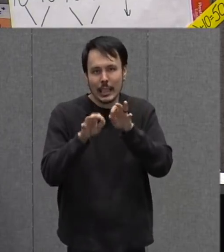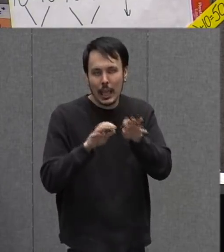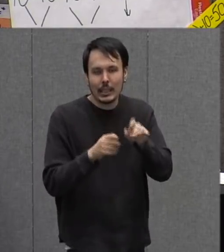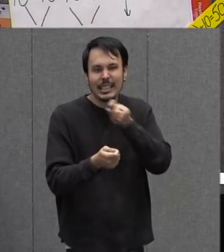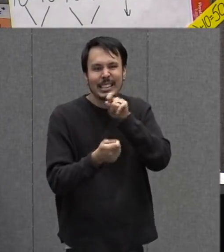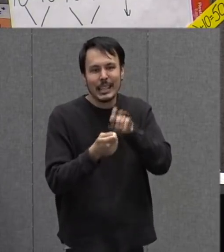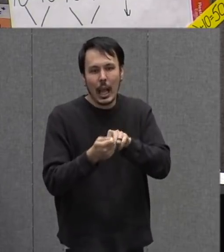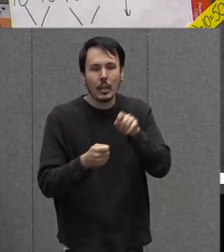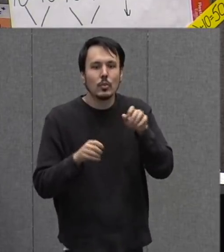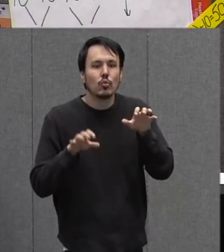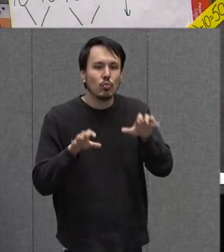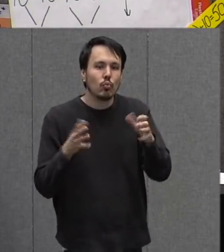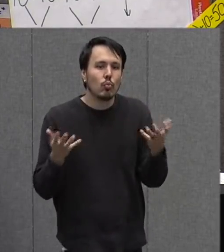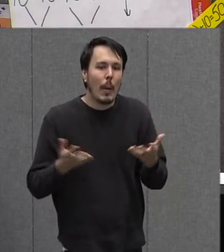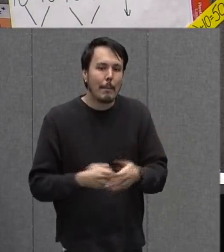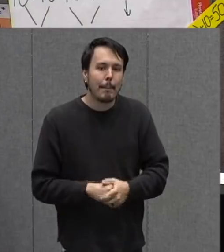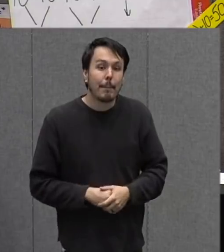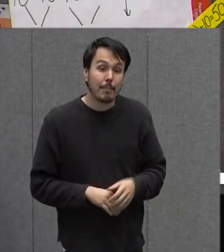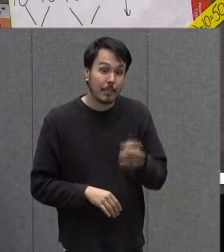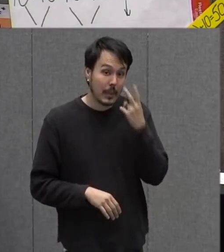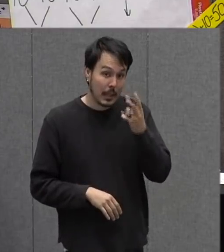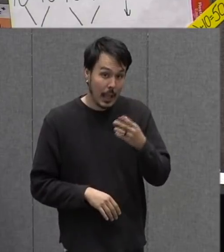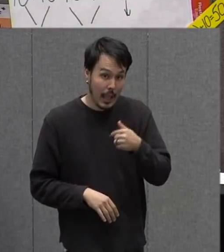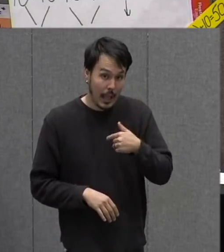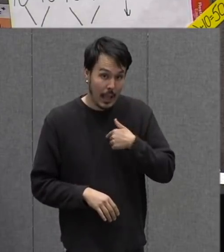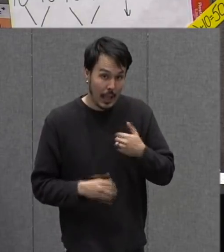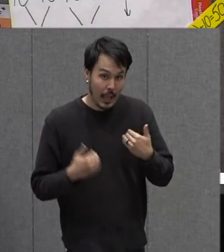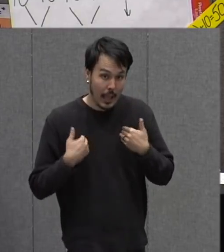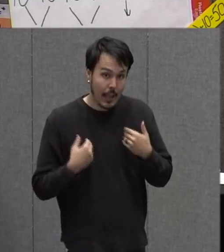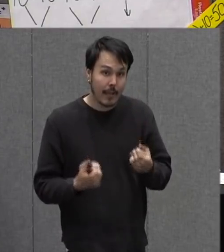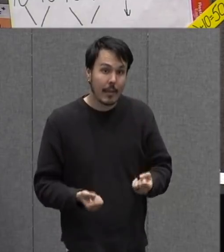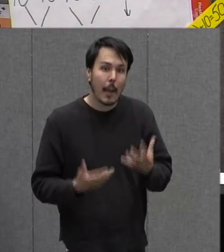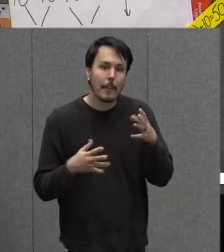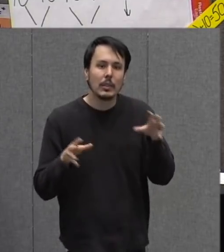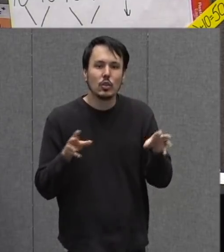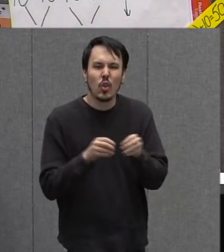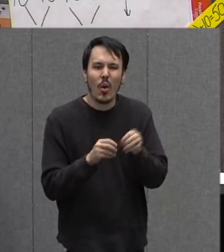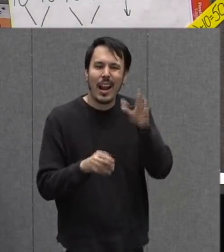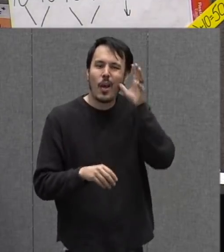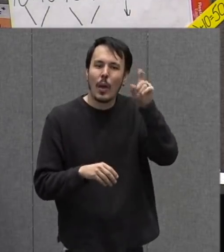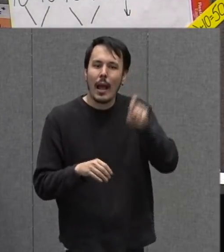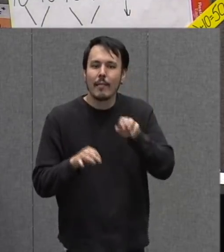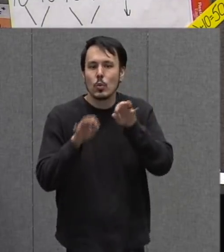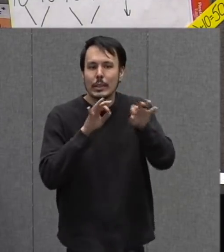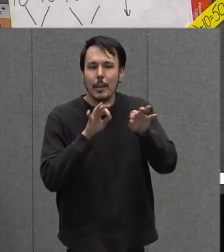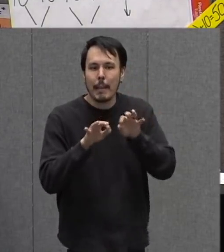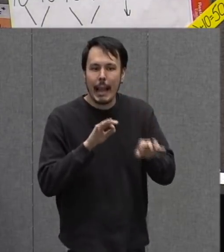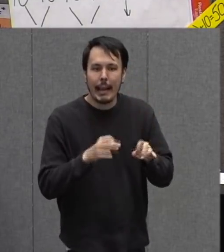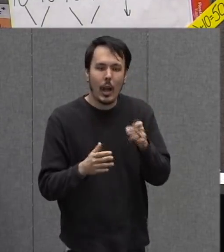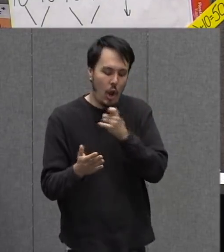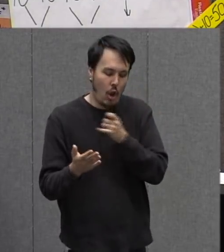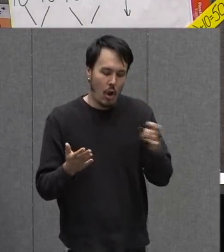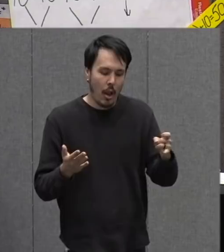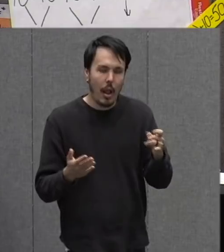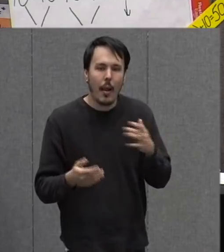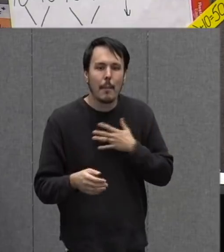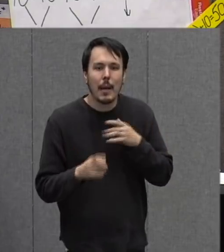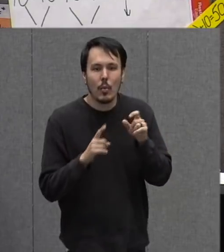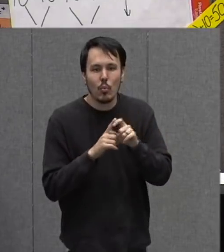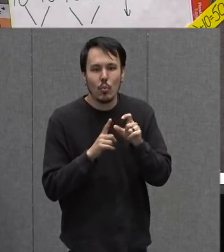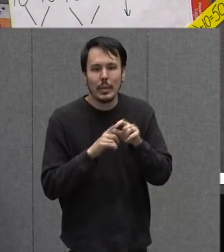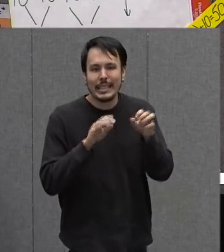do. So I have here my how many total, and then I have to explain. I'm going to underline explain how I figured